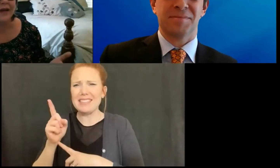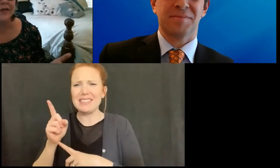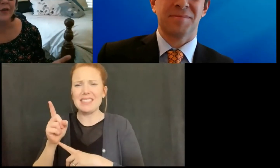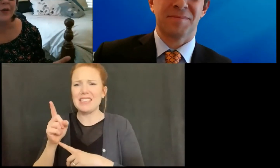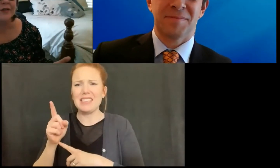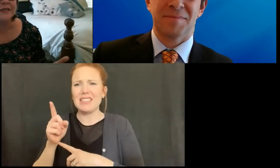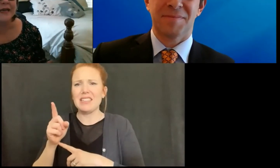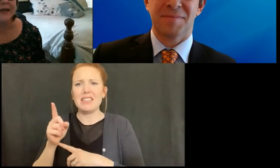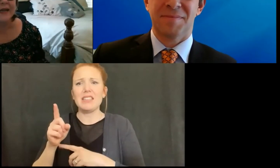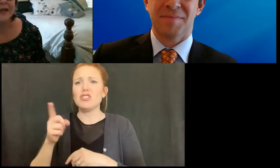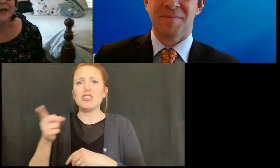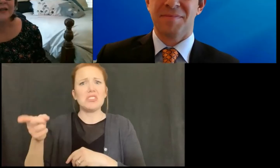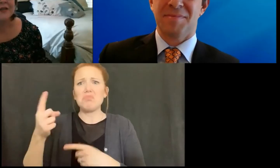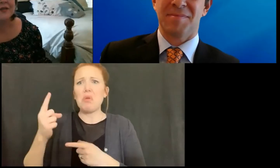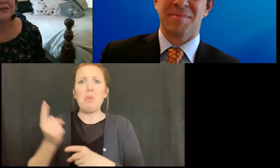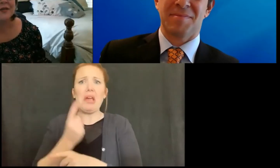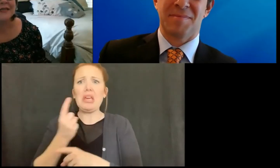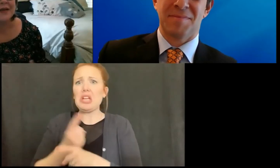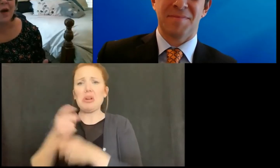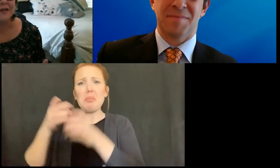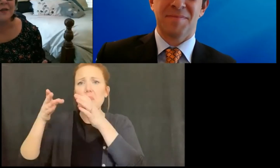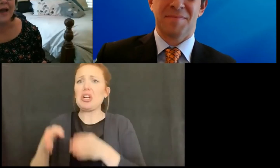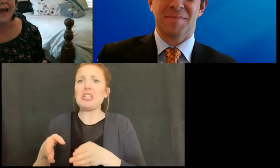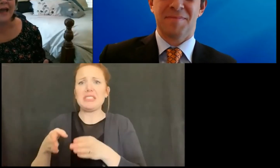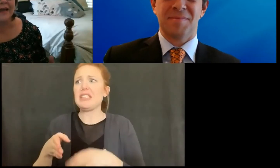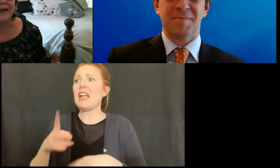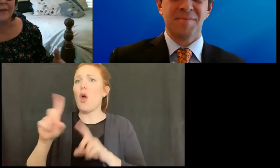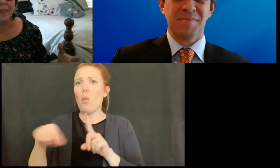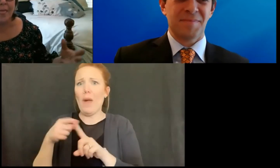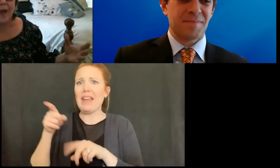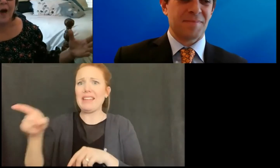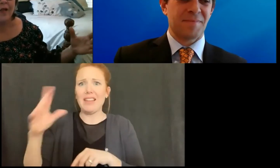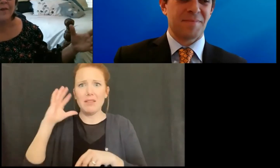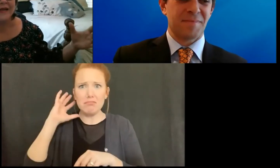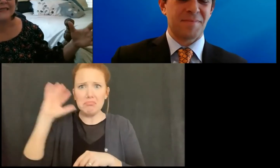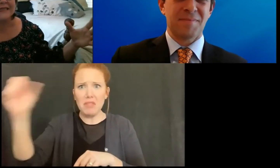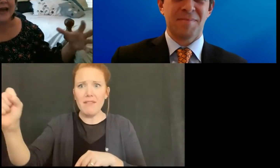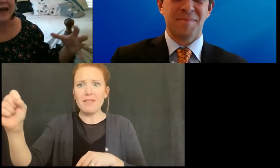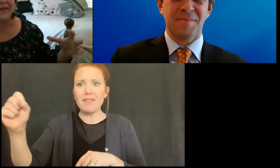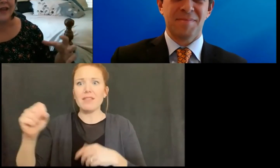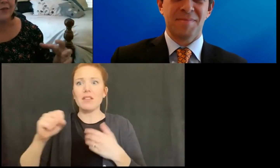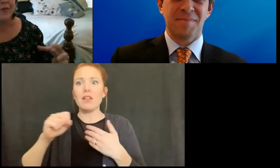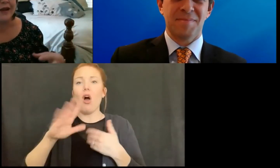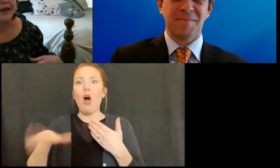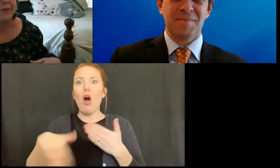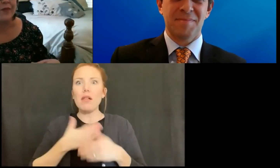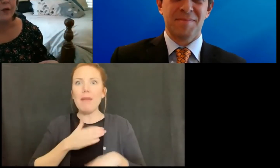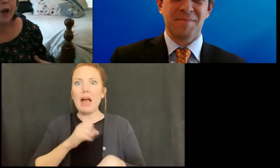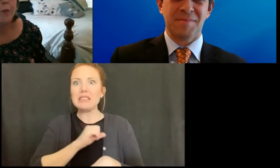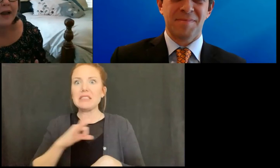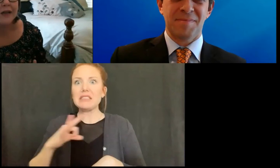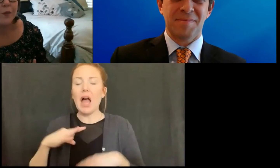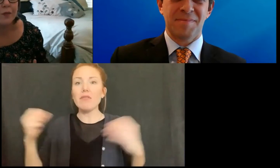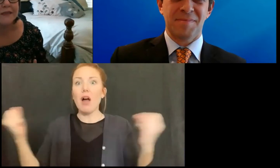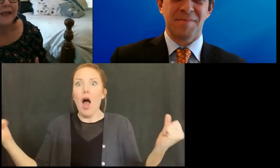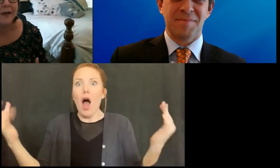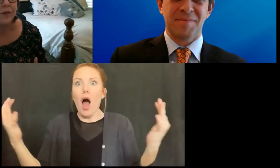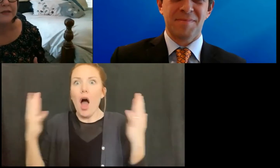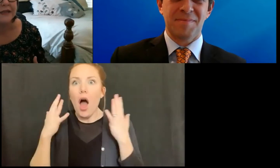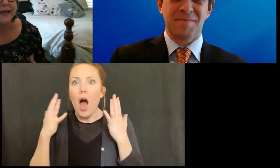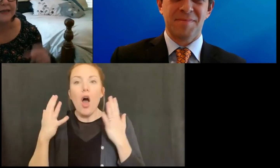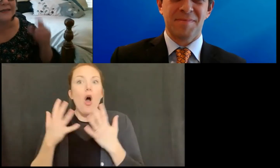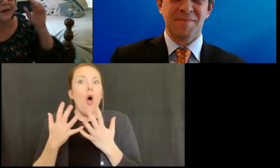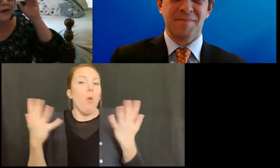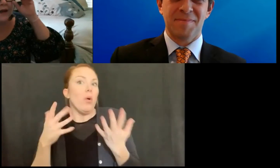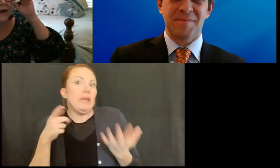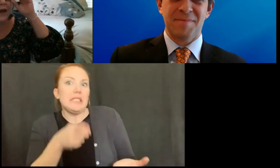a regular person. And so as soon as he walked away, all of my staff came running up, and they're like, "Oh my gosh, what was he like? What was